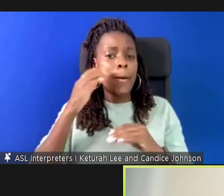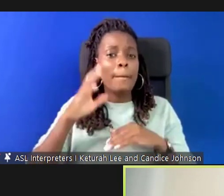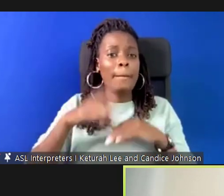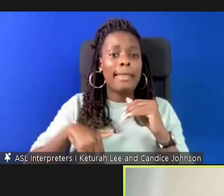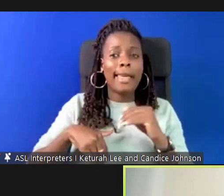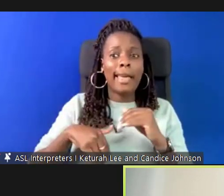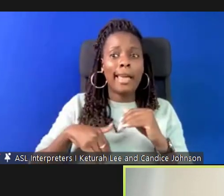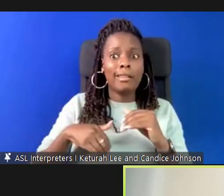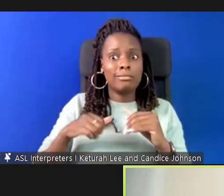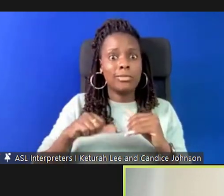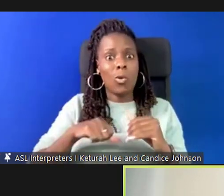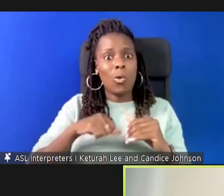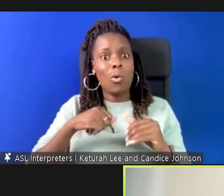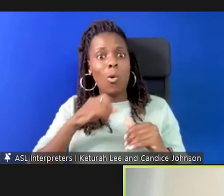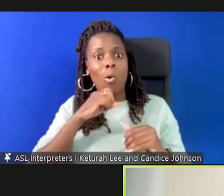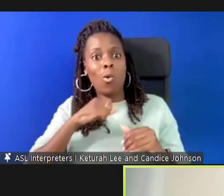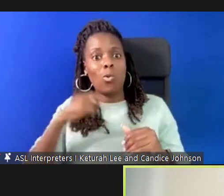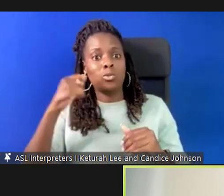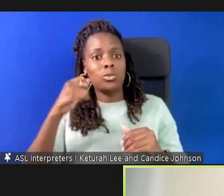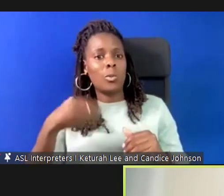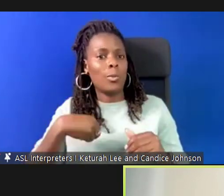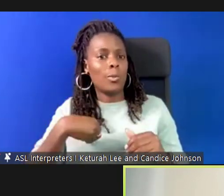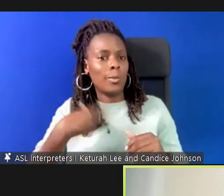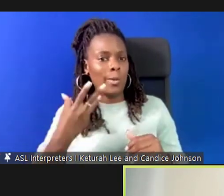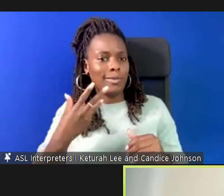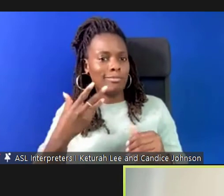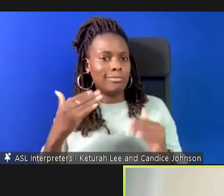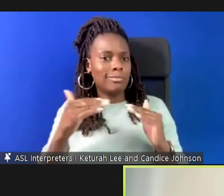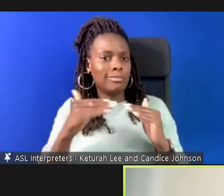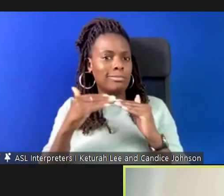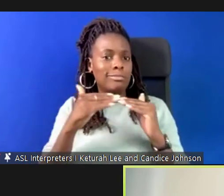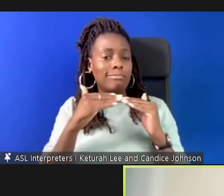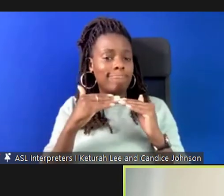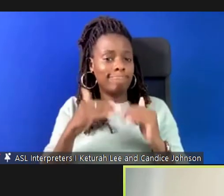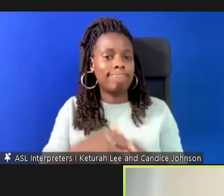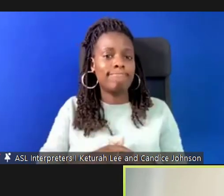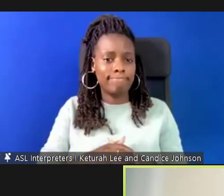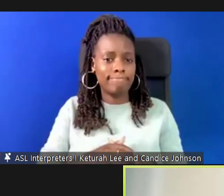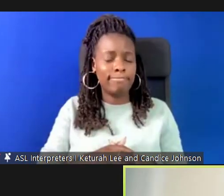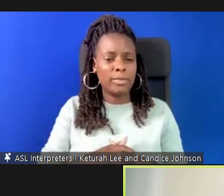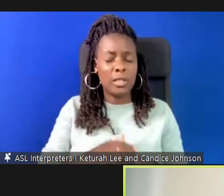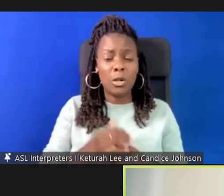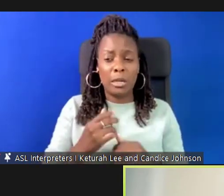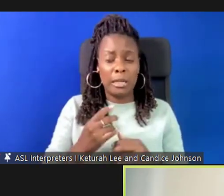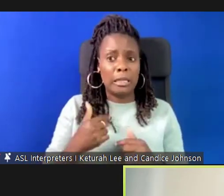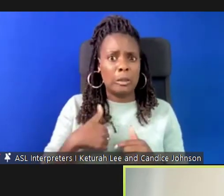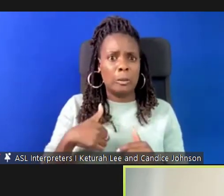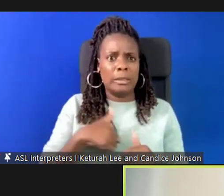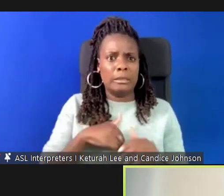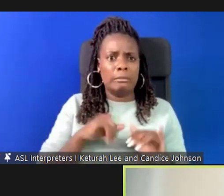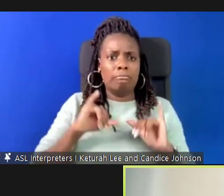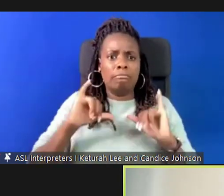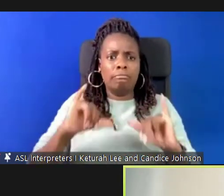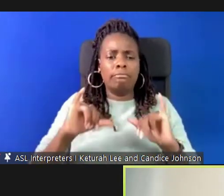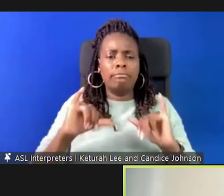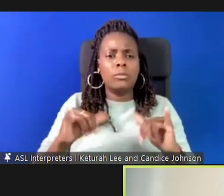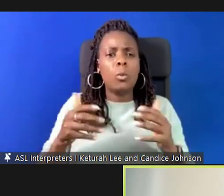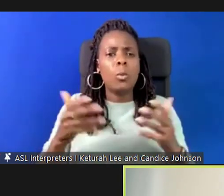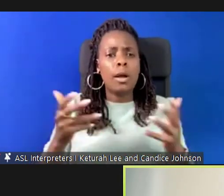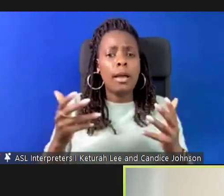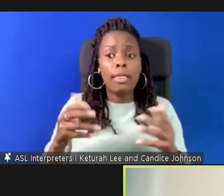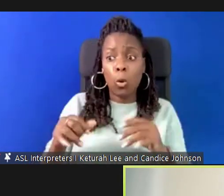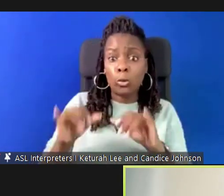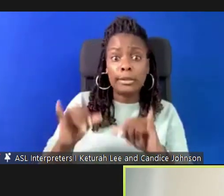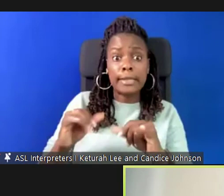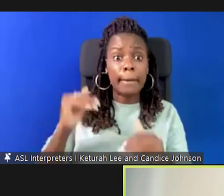that was perhaps the most disturbing to us was that in addition to that, many of those same homebound older